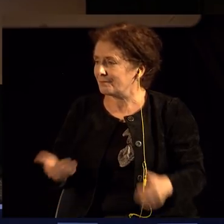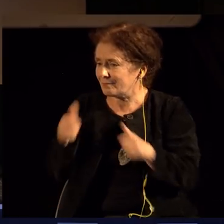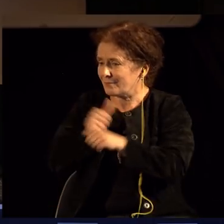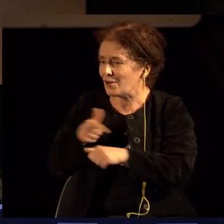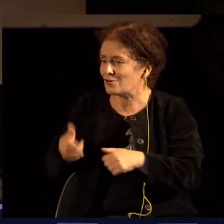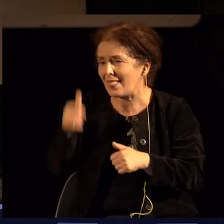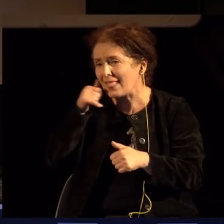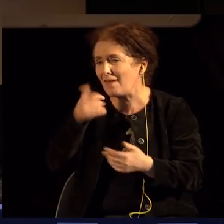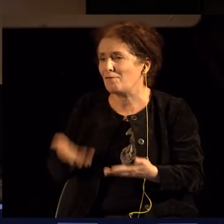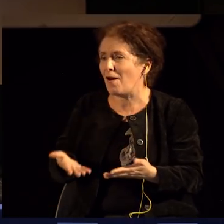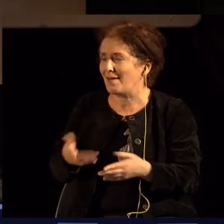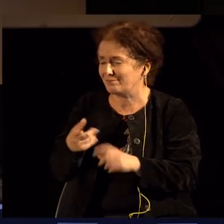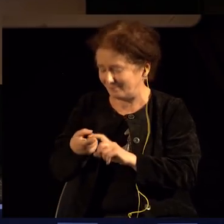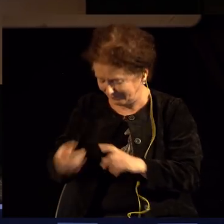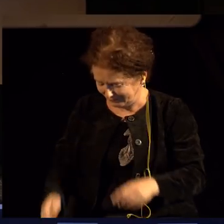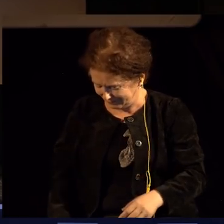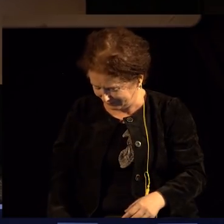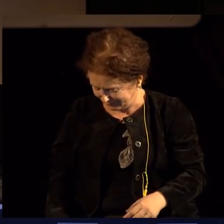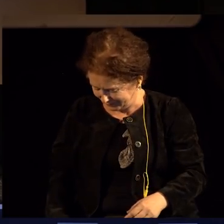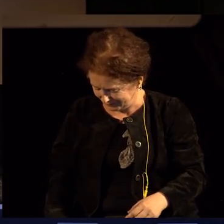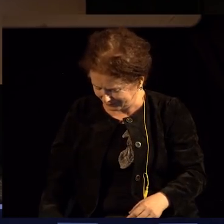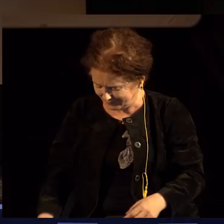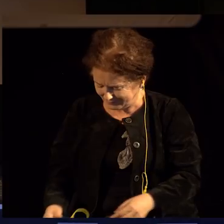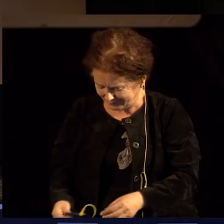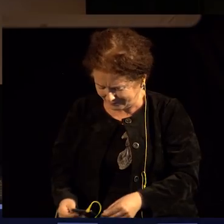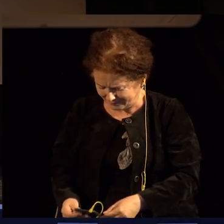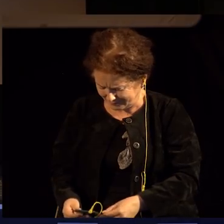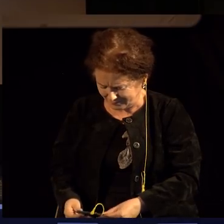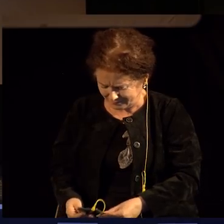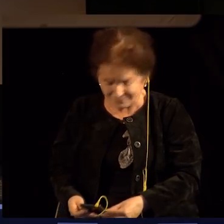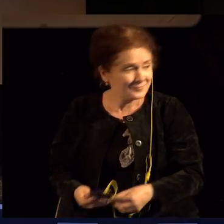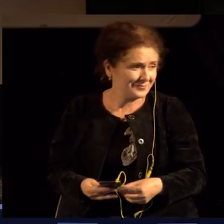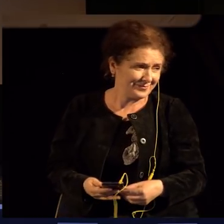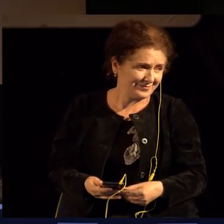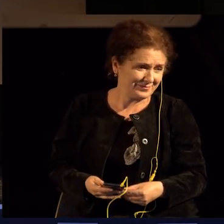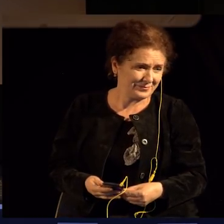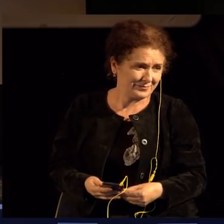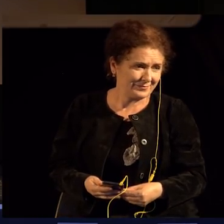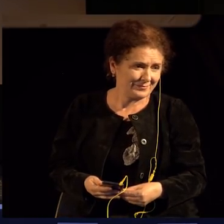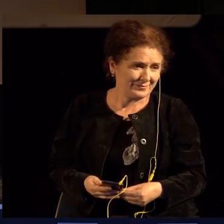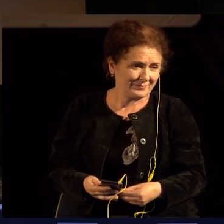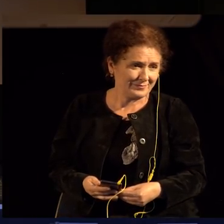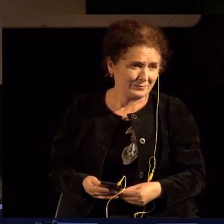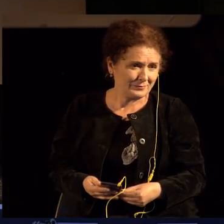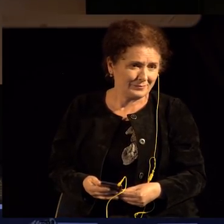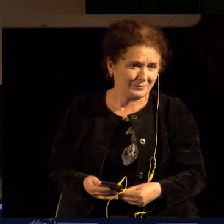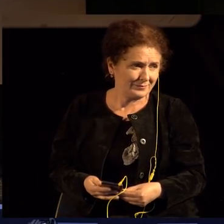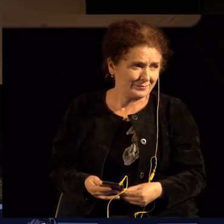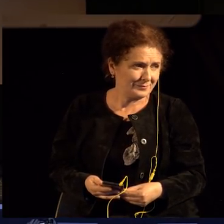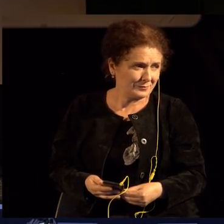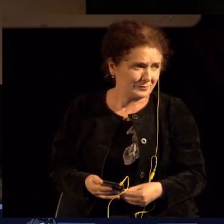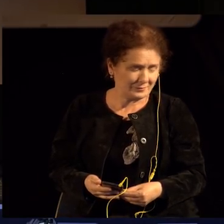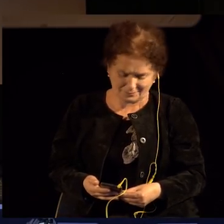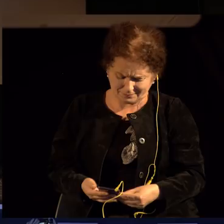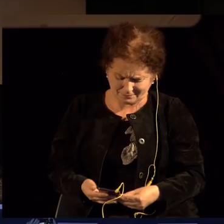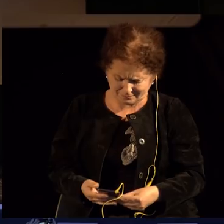during the educational sessions. And right up there, right after trans people, is sex positive